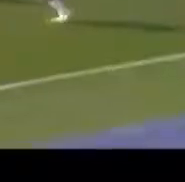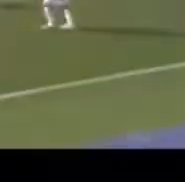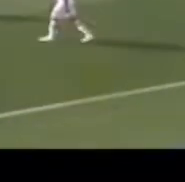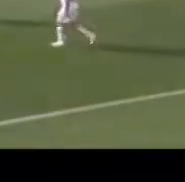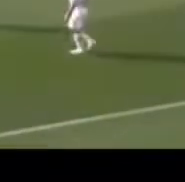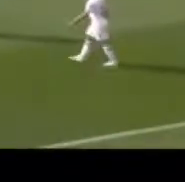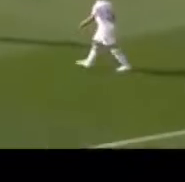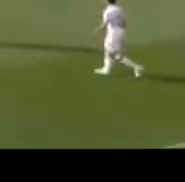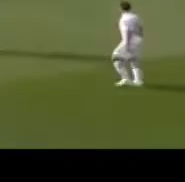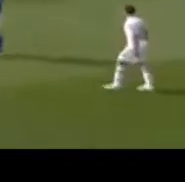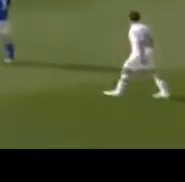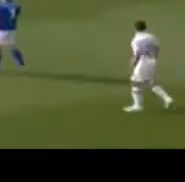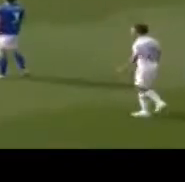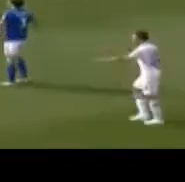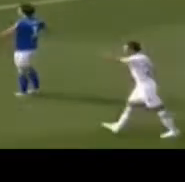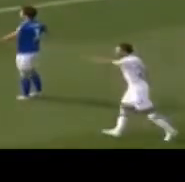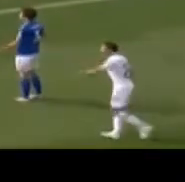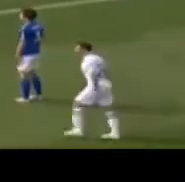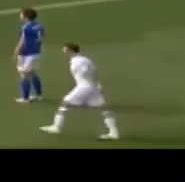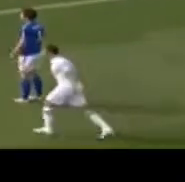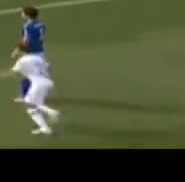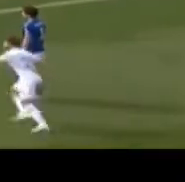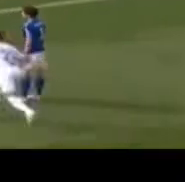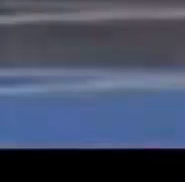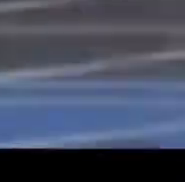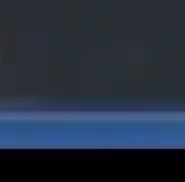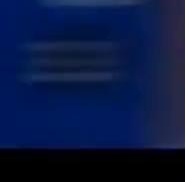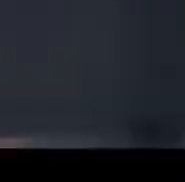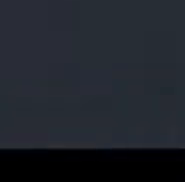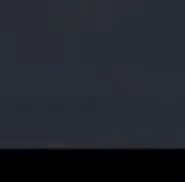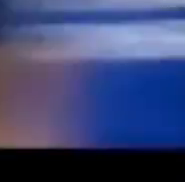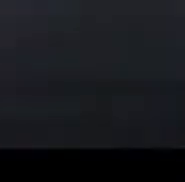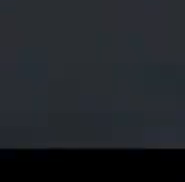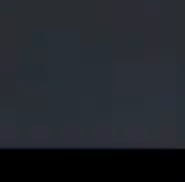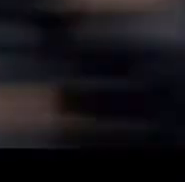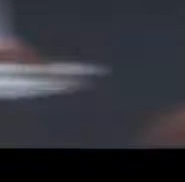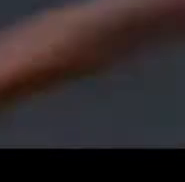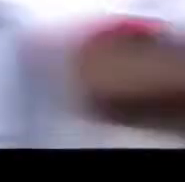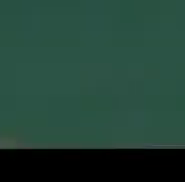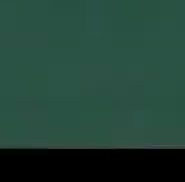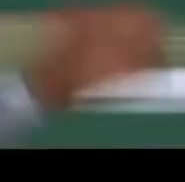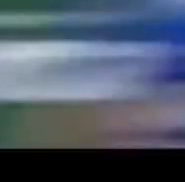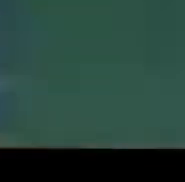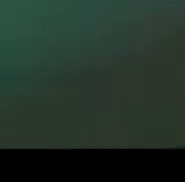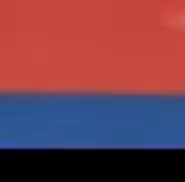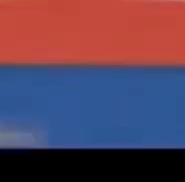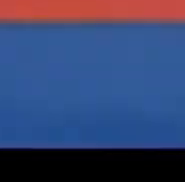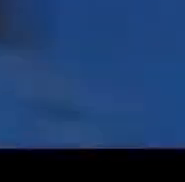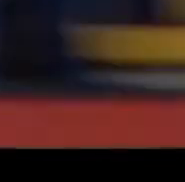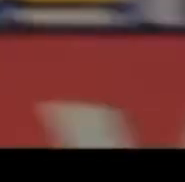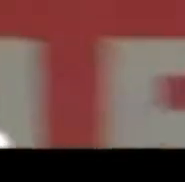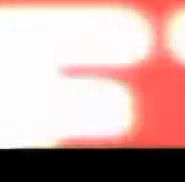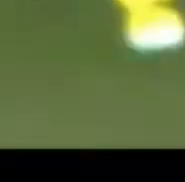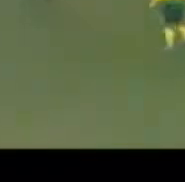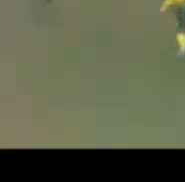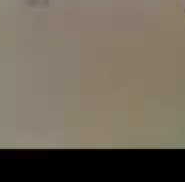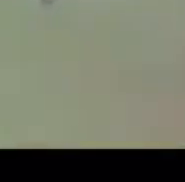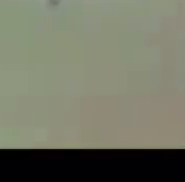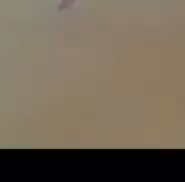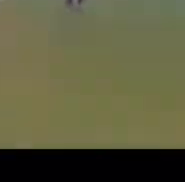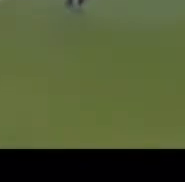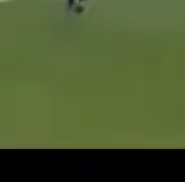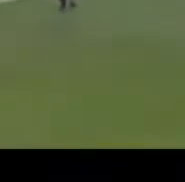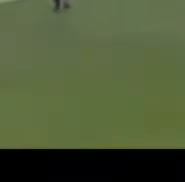underestimated. Oh, and he picks out Barkley, who scores. It's a super goal. It's a